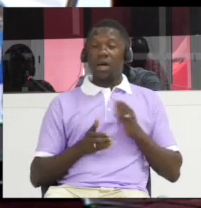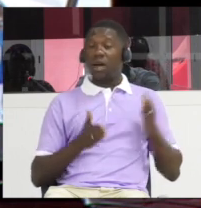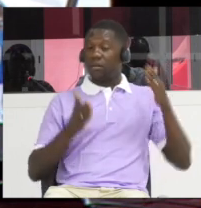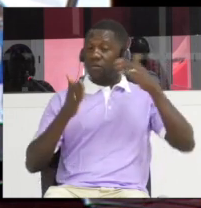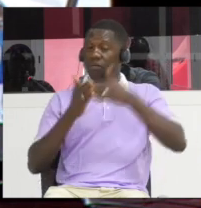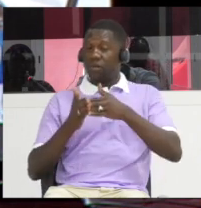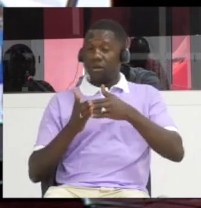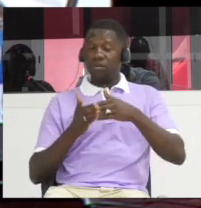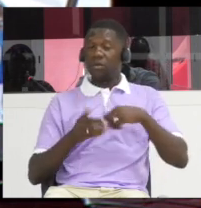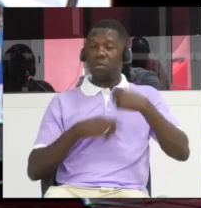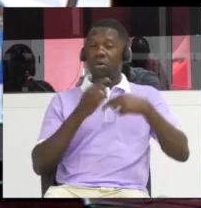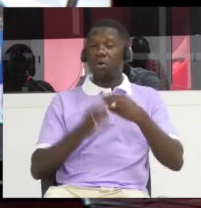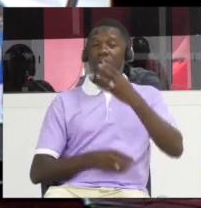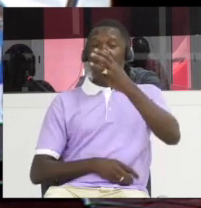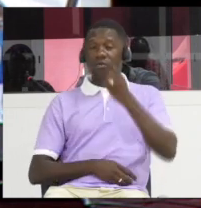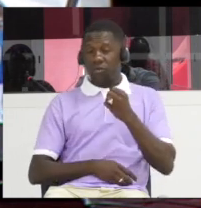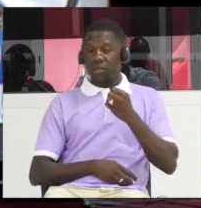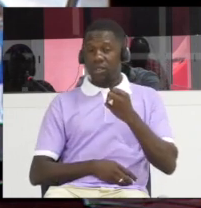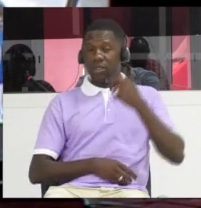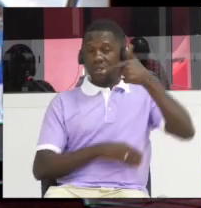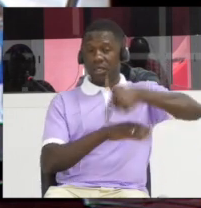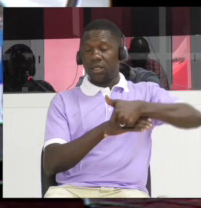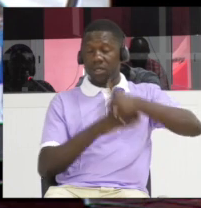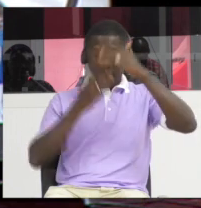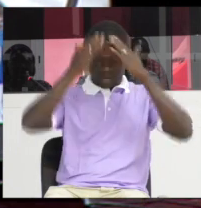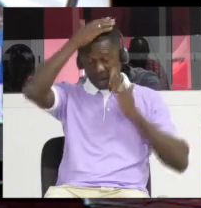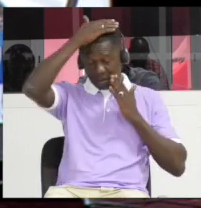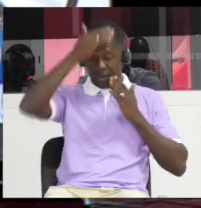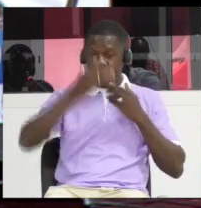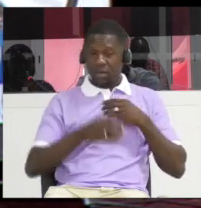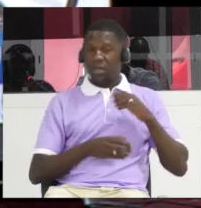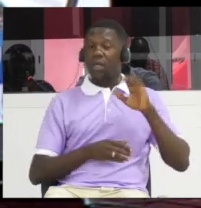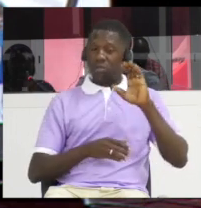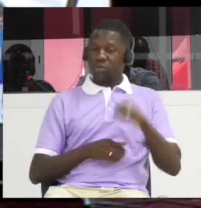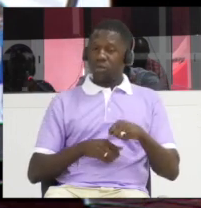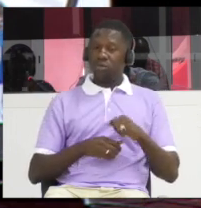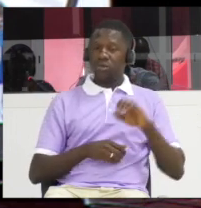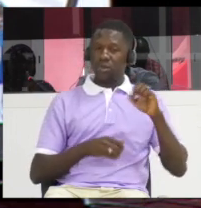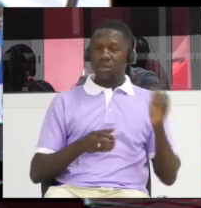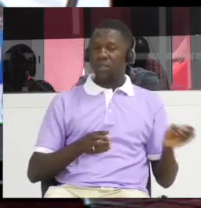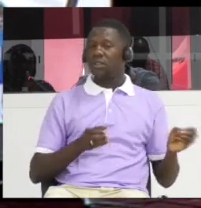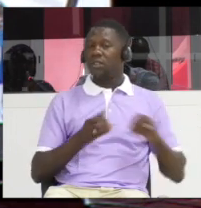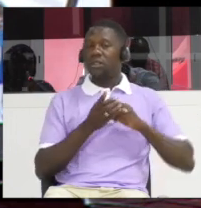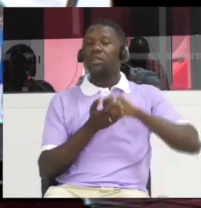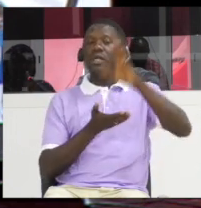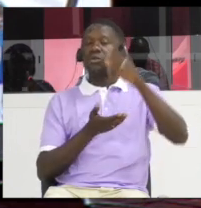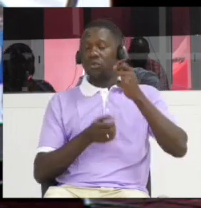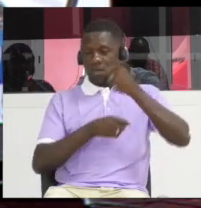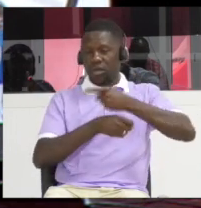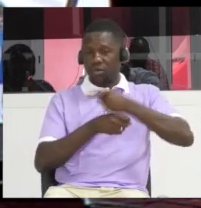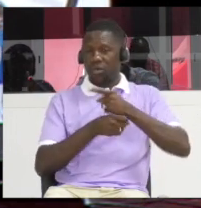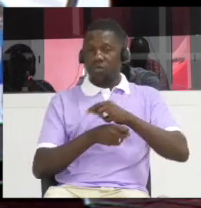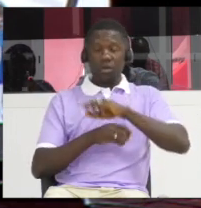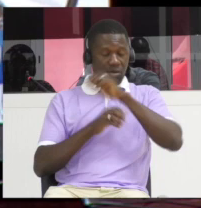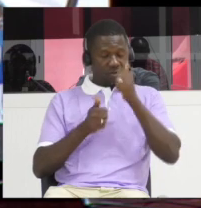advance contingent of 40 officers and soldiers can be sent to the Gambia